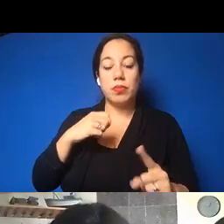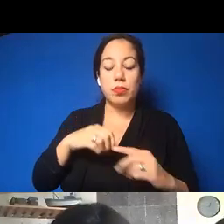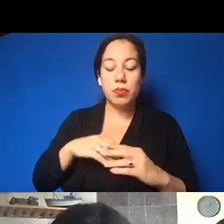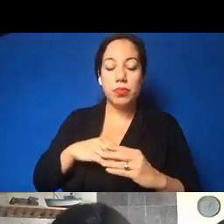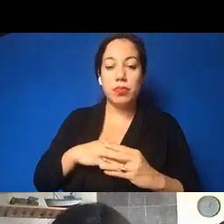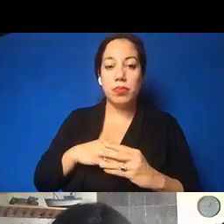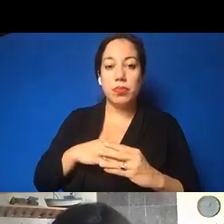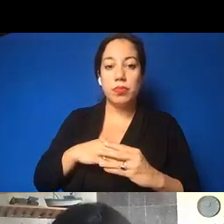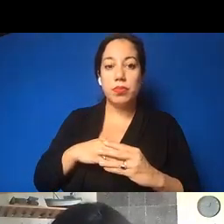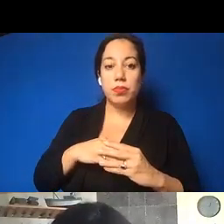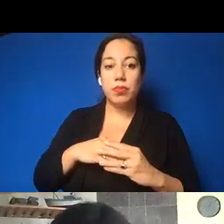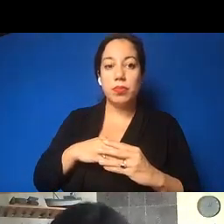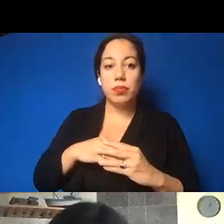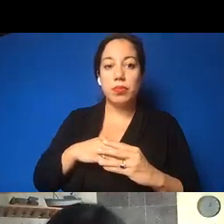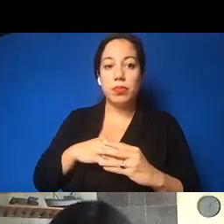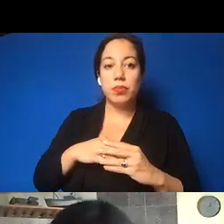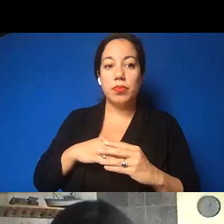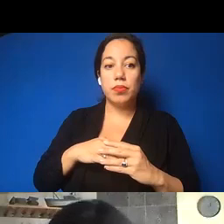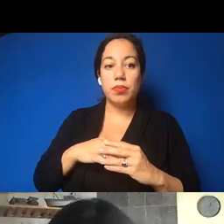in front of the COVID-19 pandemic.